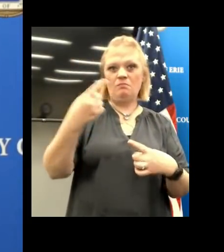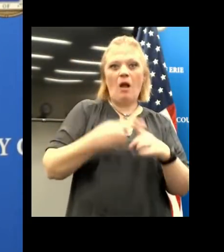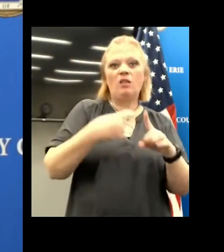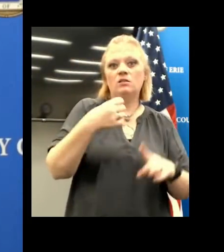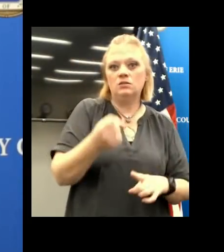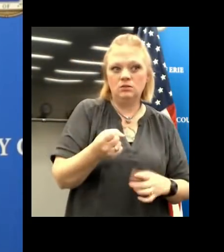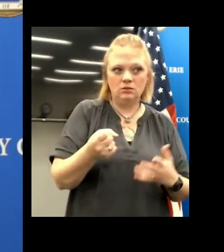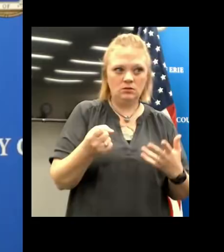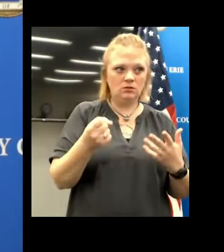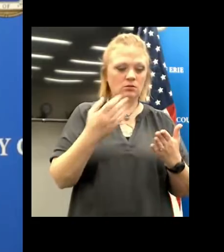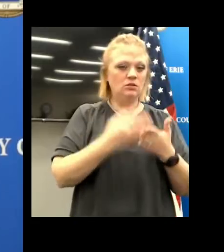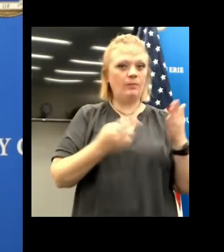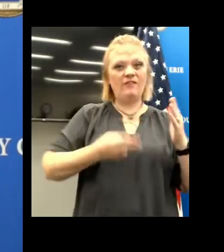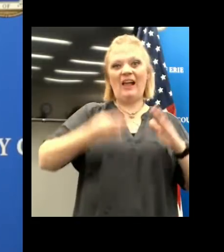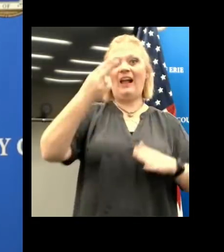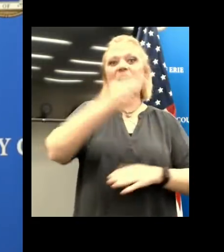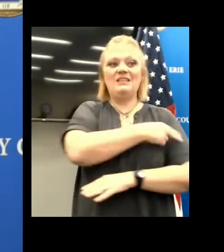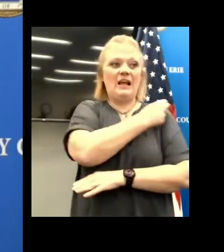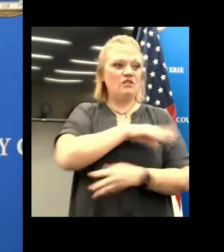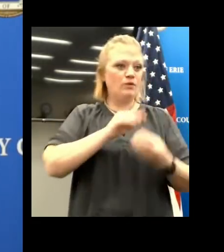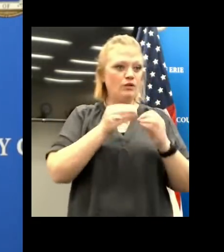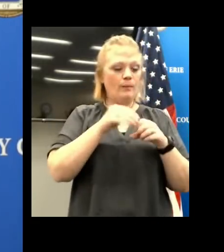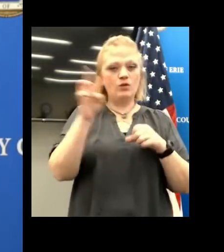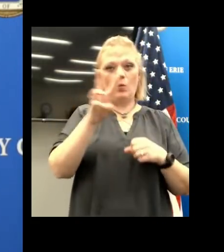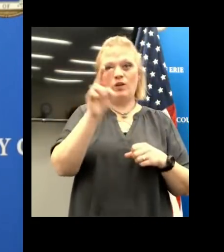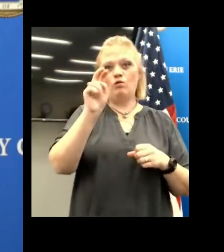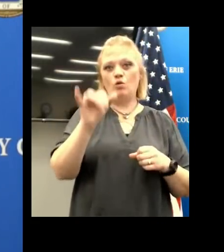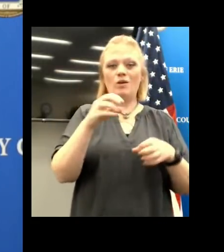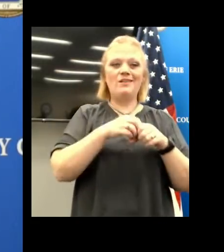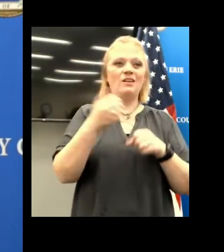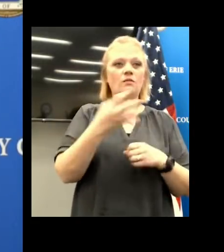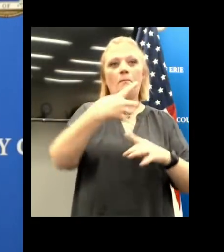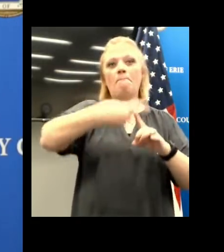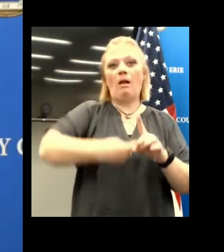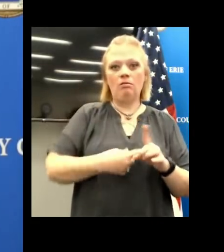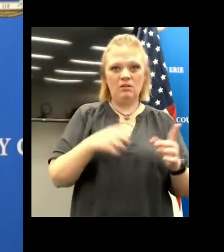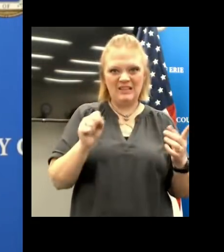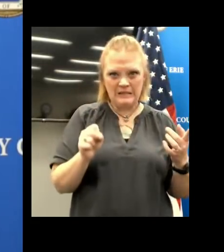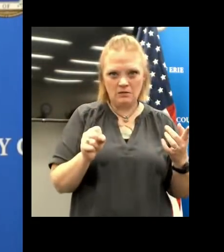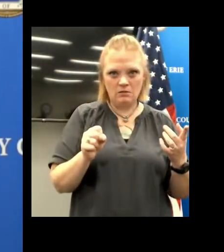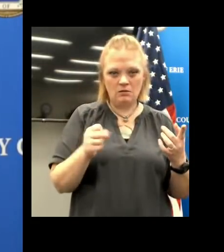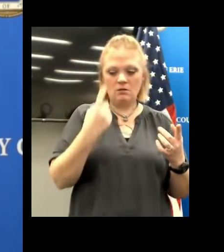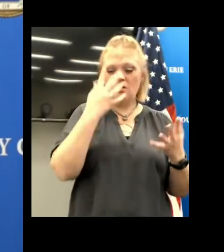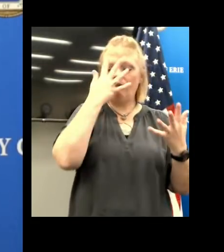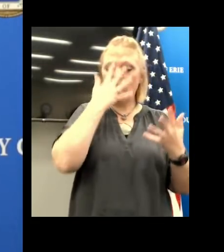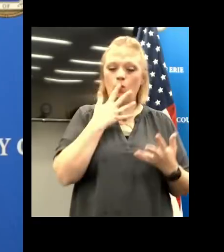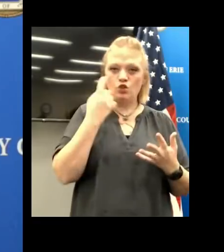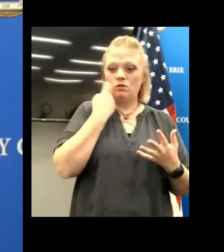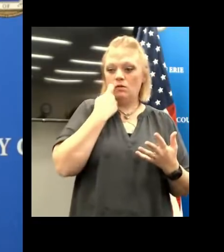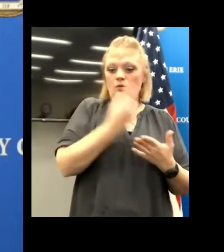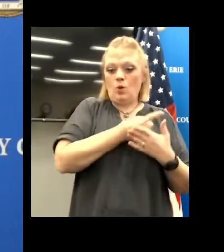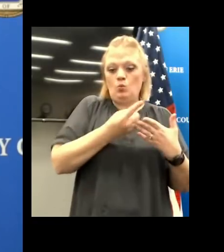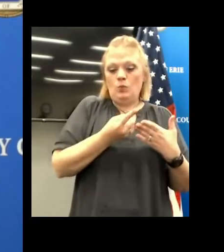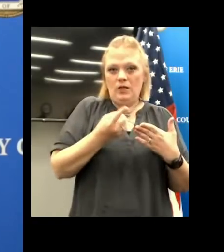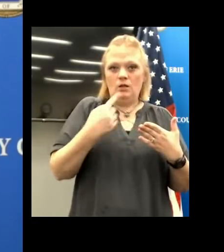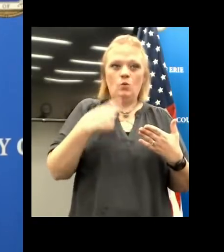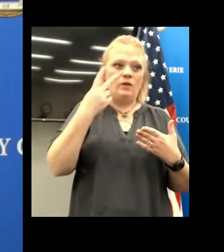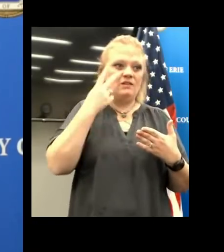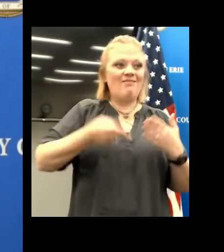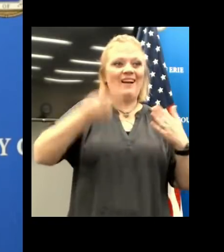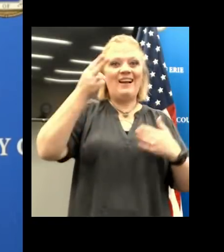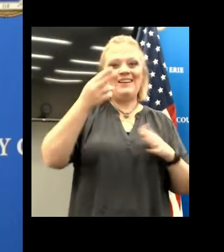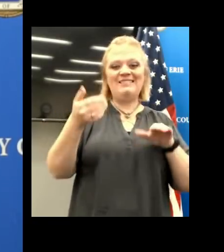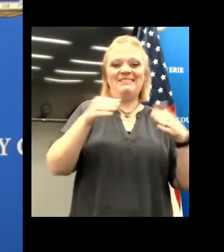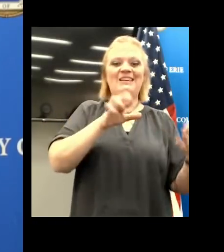some of the highest hospitalization numbers in Western New York in months. And unfortunately, this past week or so in Erie County, we saw the highest death rate